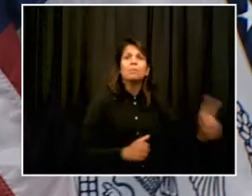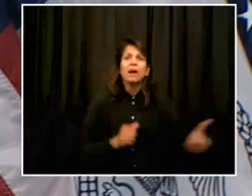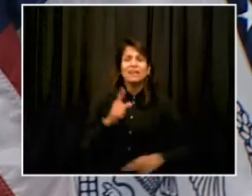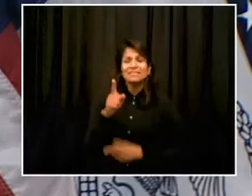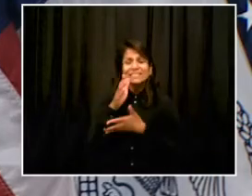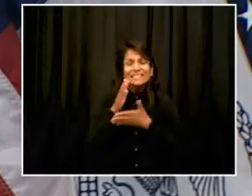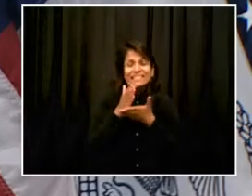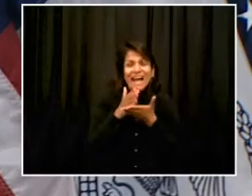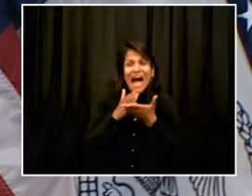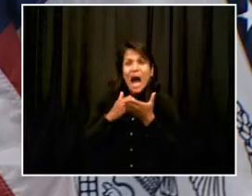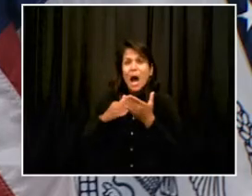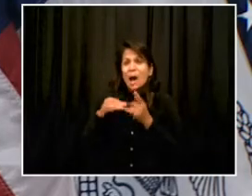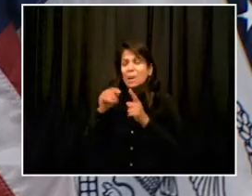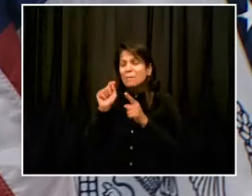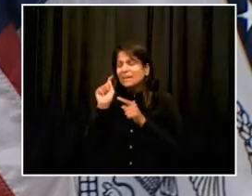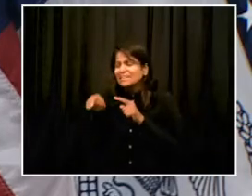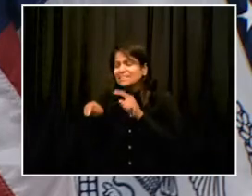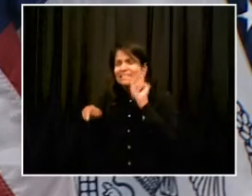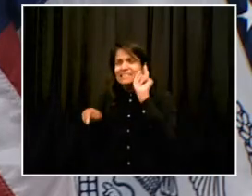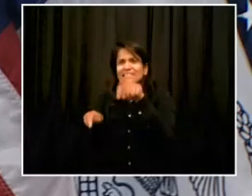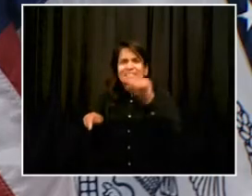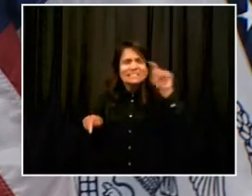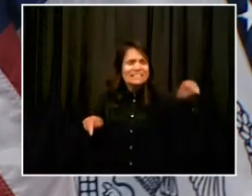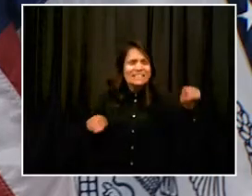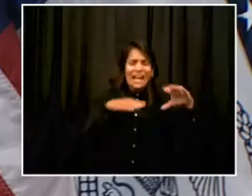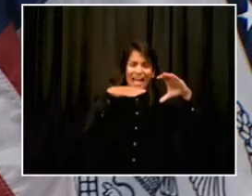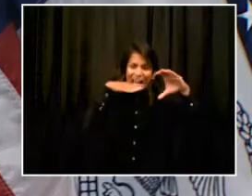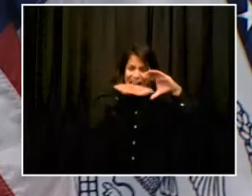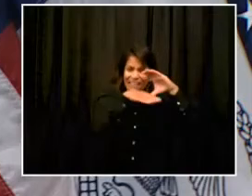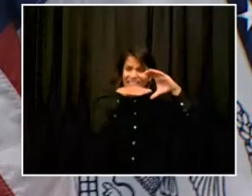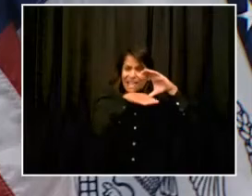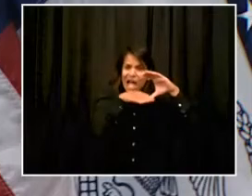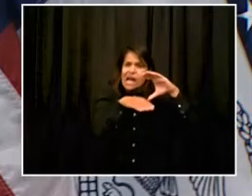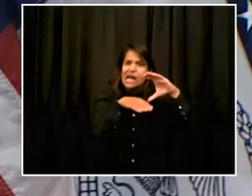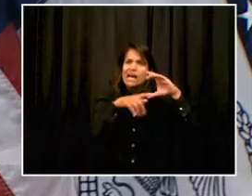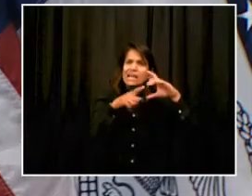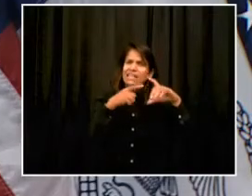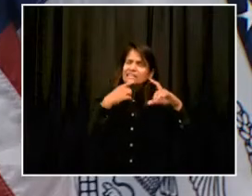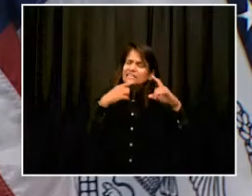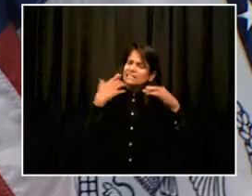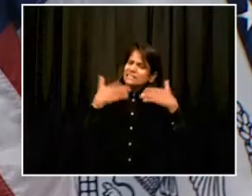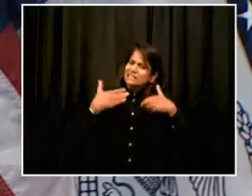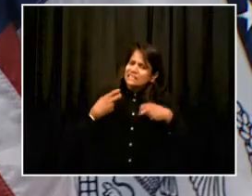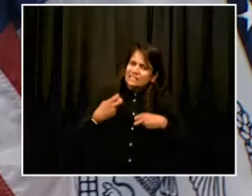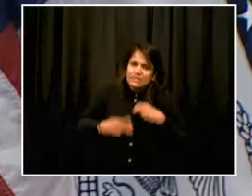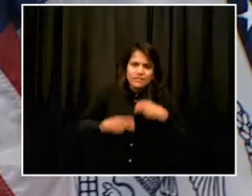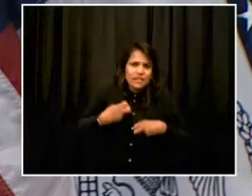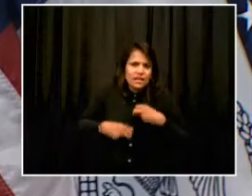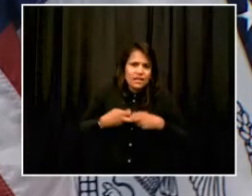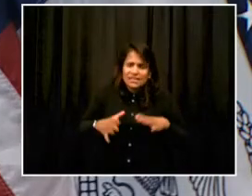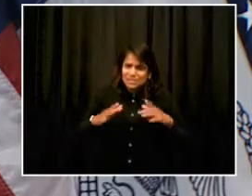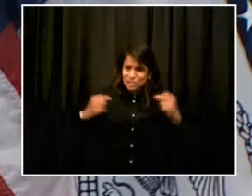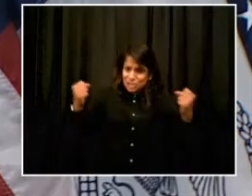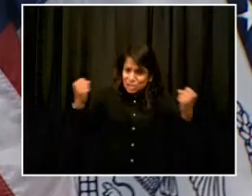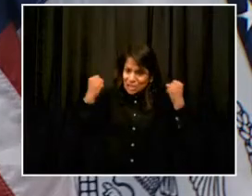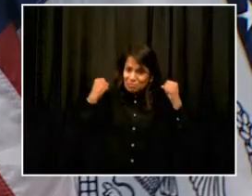Dr. Varma, but I'd say this. I think one of the things that we need to work with the state on, because I think both the state and the city are both very worried about